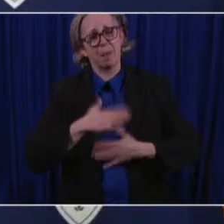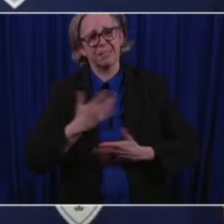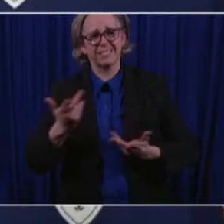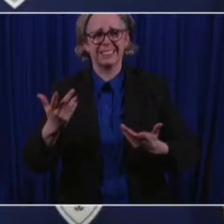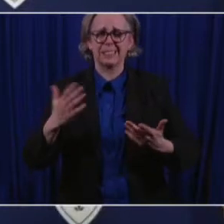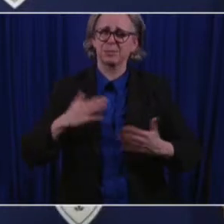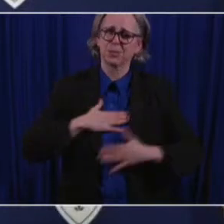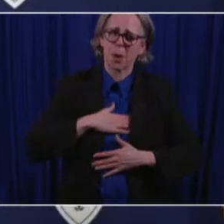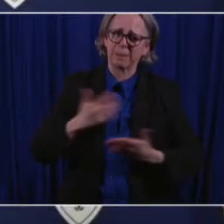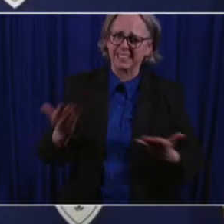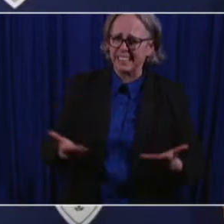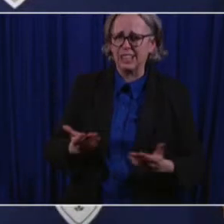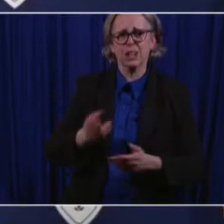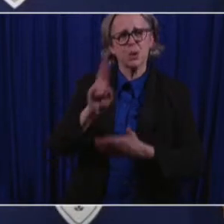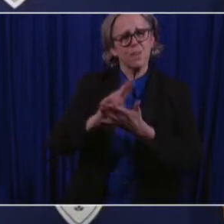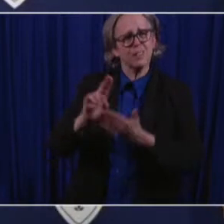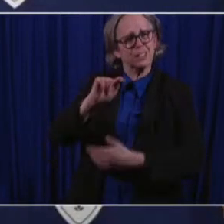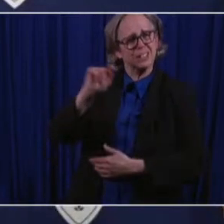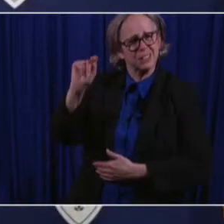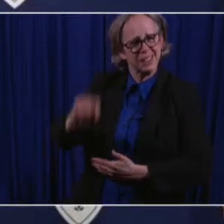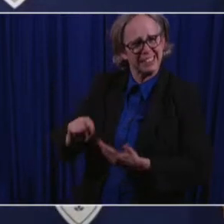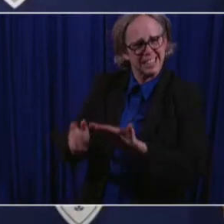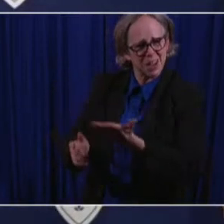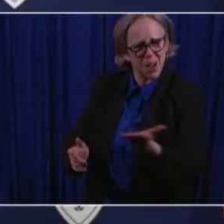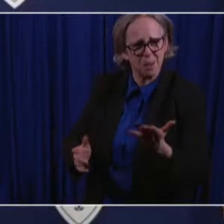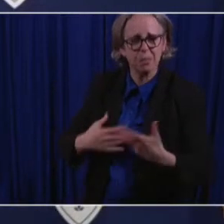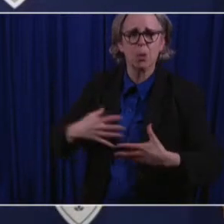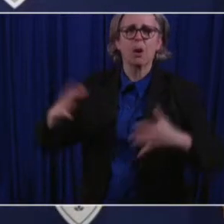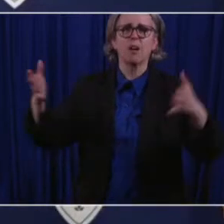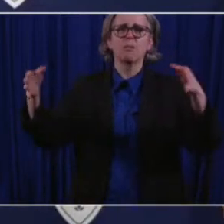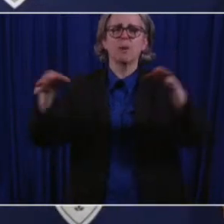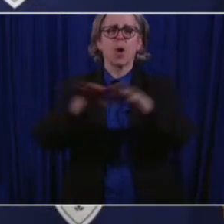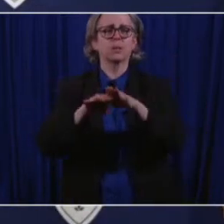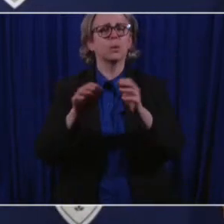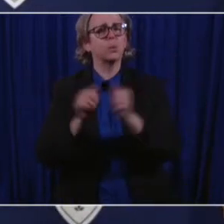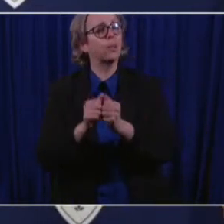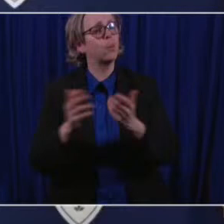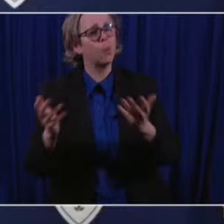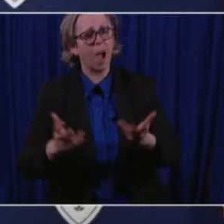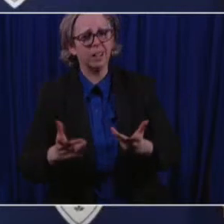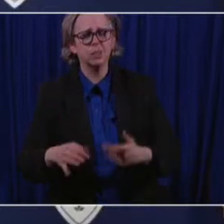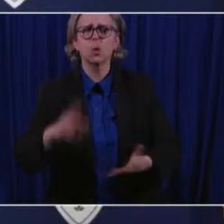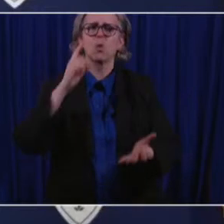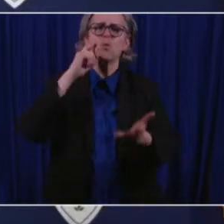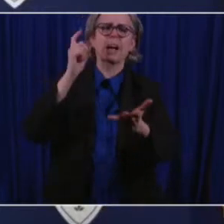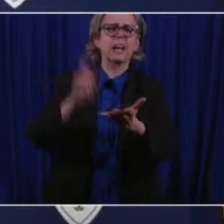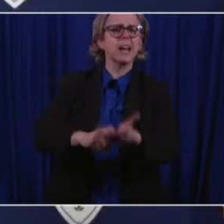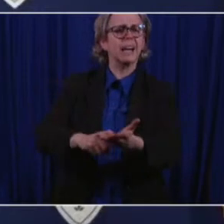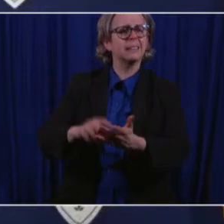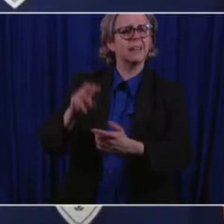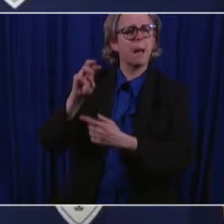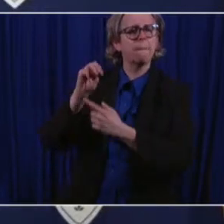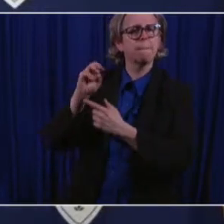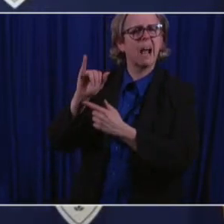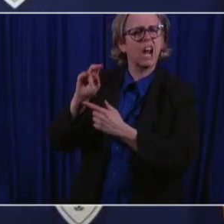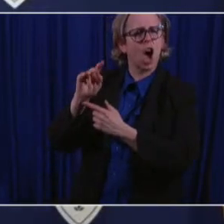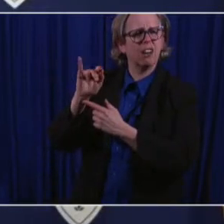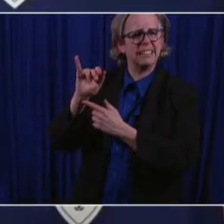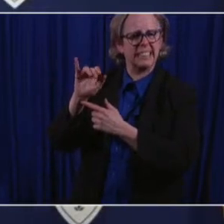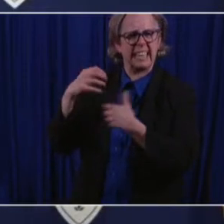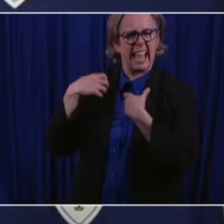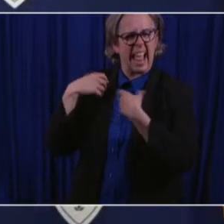To close, we want to take a moment to recognize Minority Health Month. Minority Health Month was originally